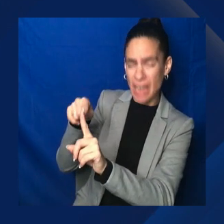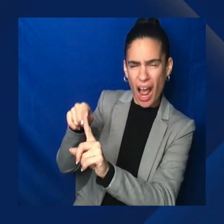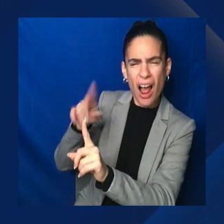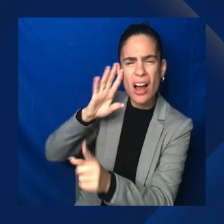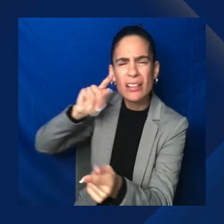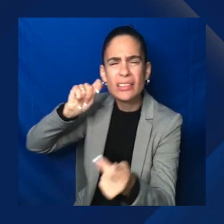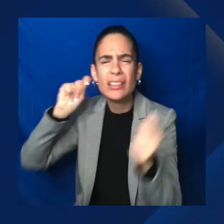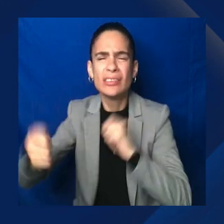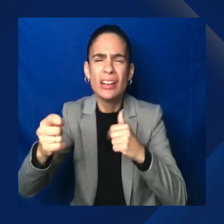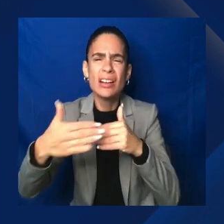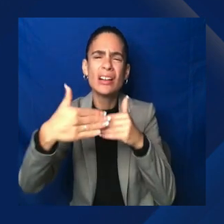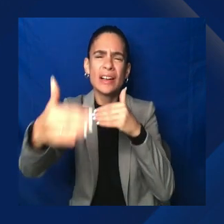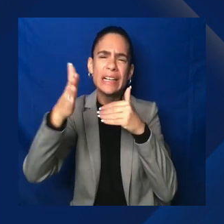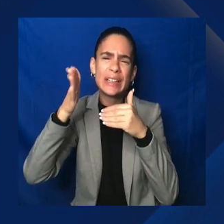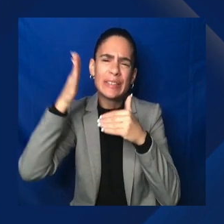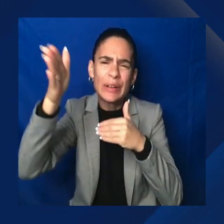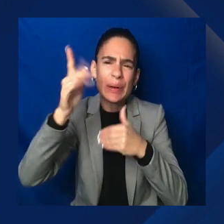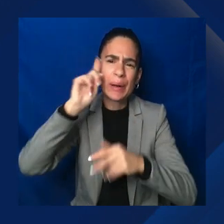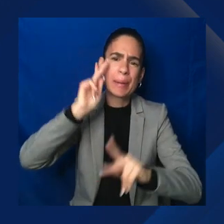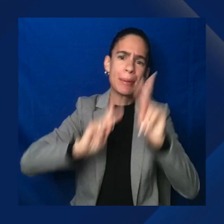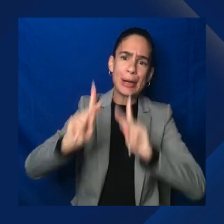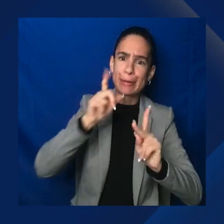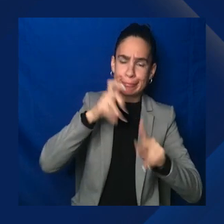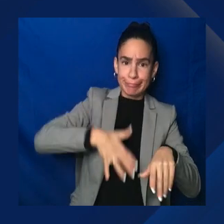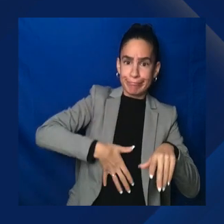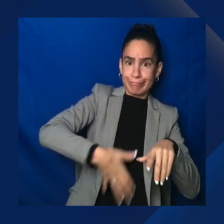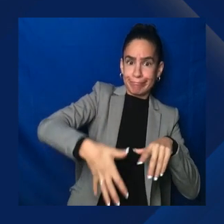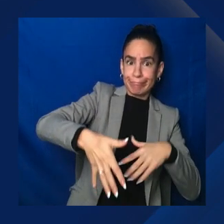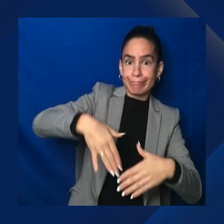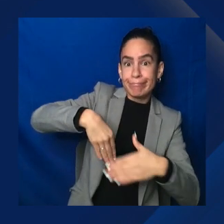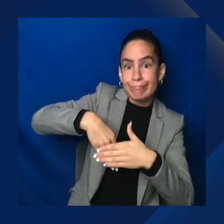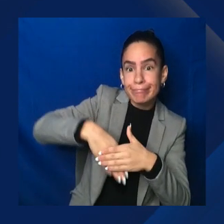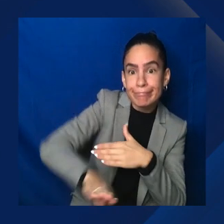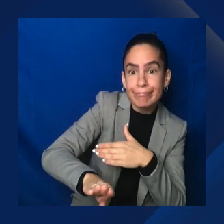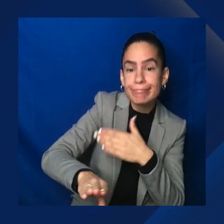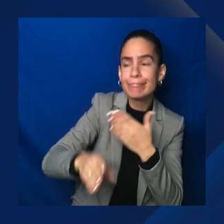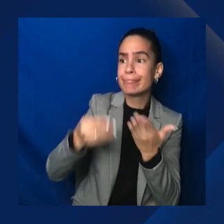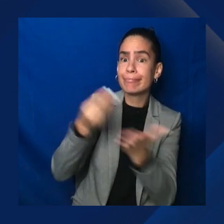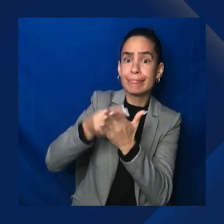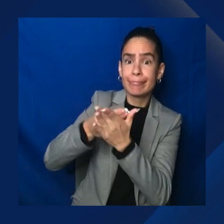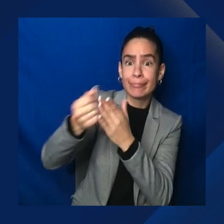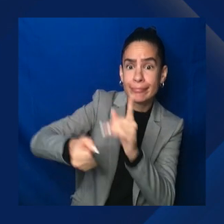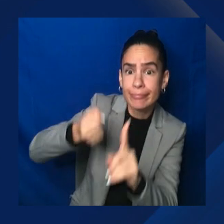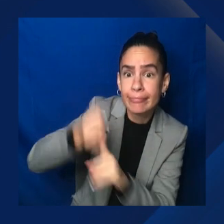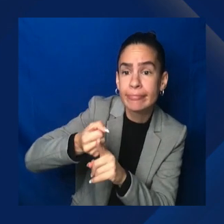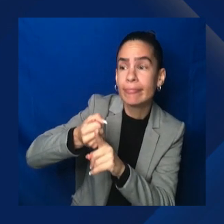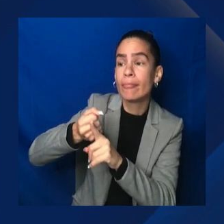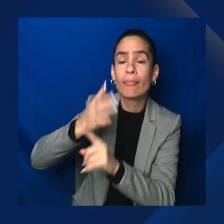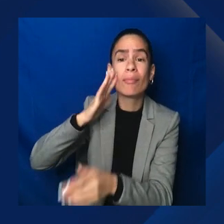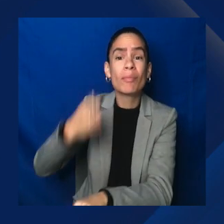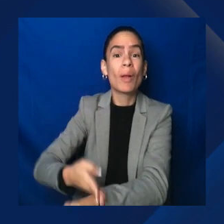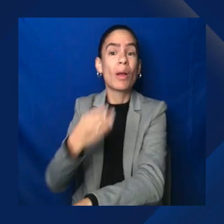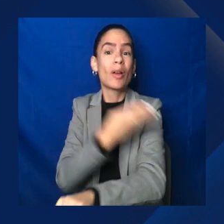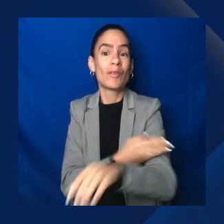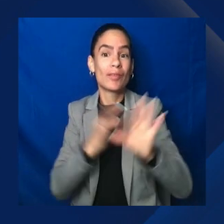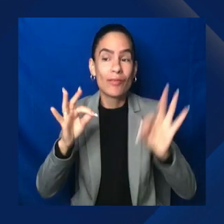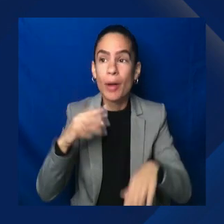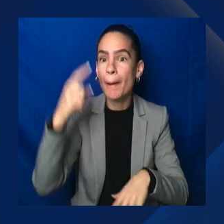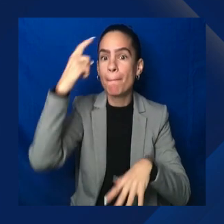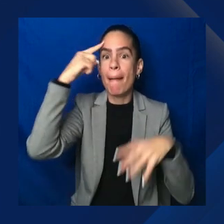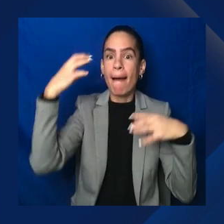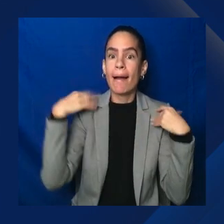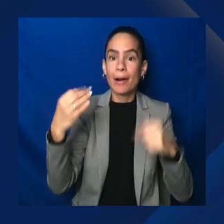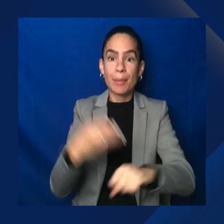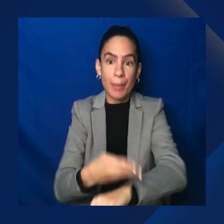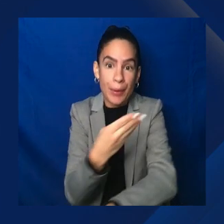financial outcomes and mental health, well-being, and the conditions where mothers live, moms live, and